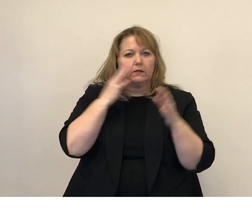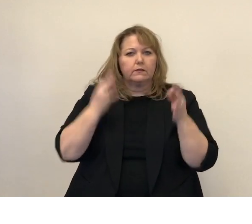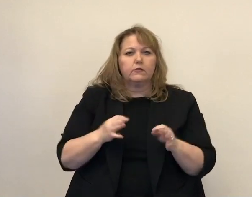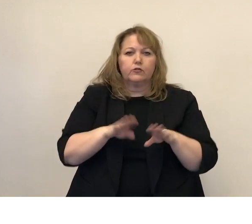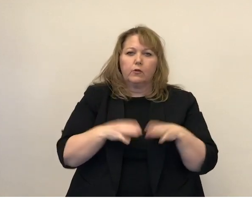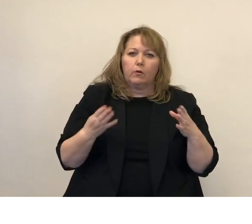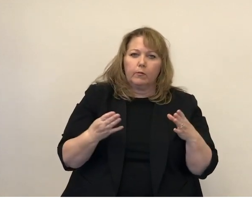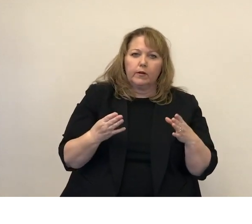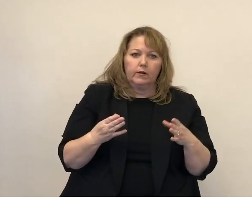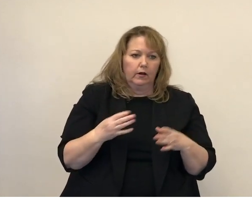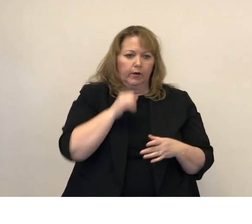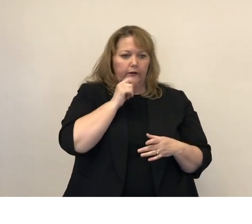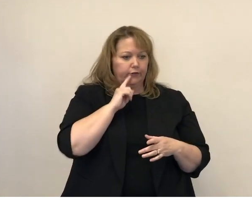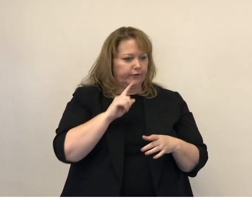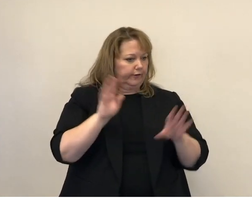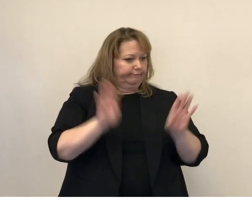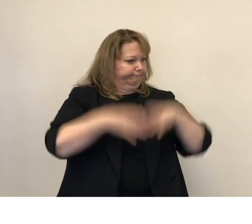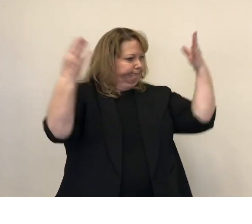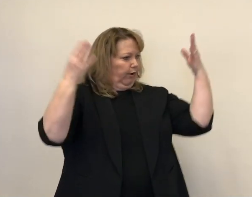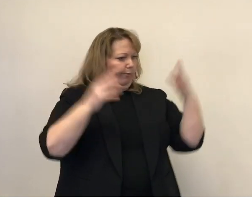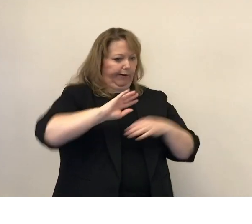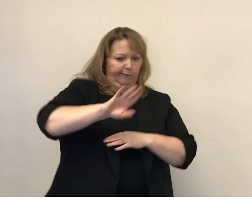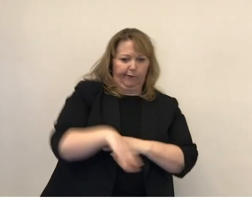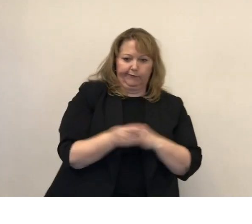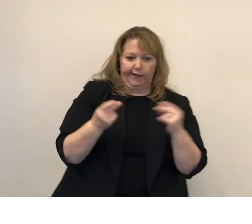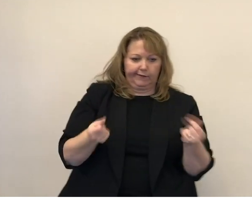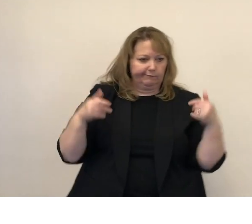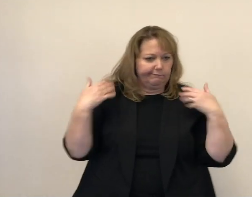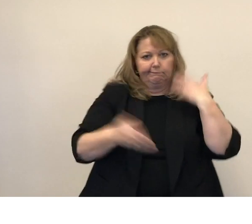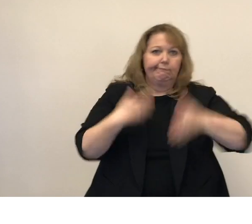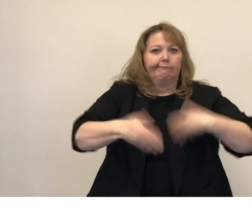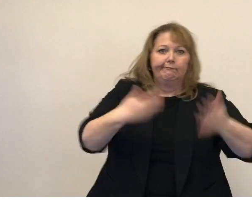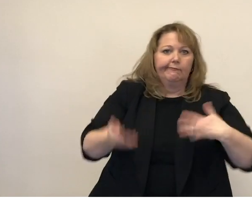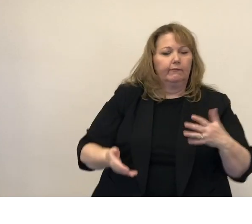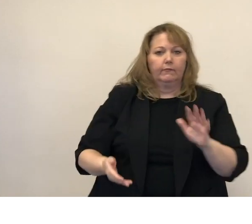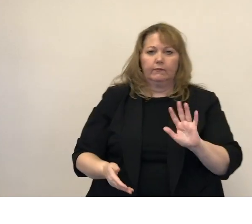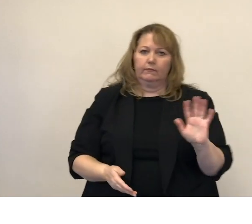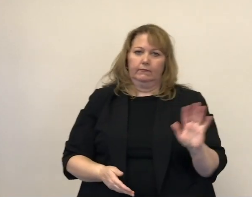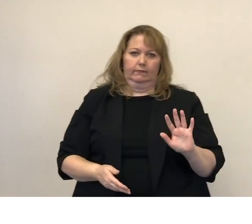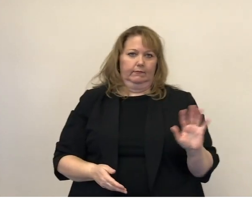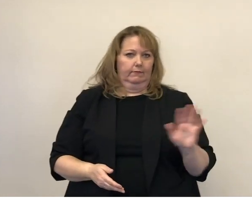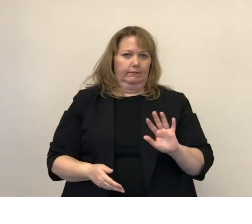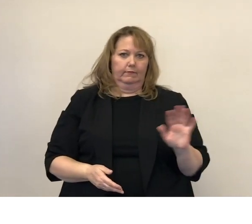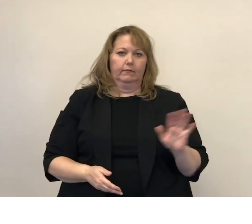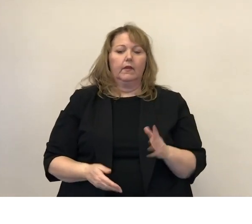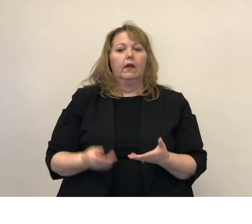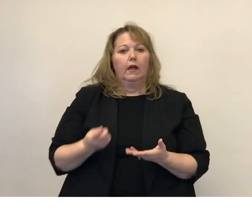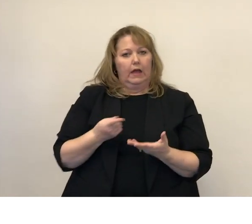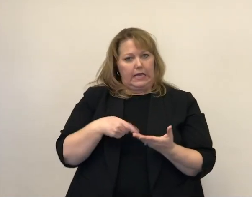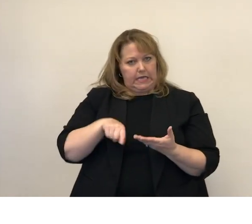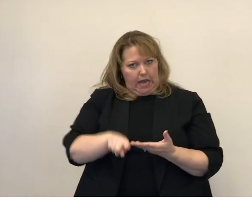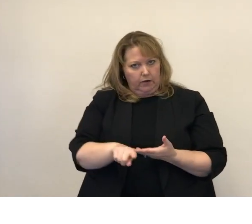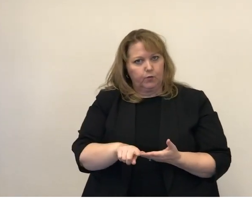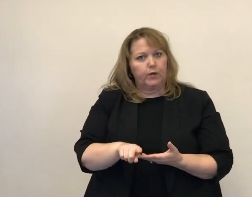It's just not realistic. So I ask everybody to be patient with me. We will know a lot more next week